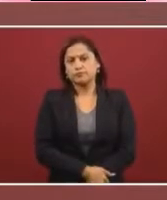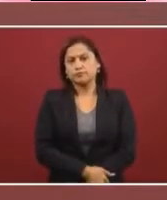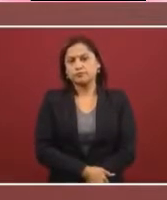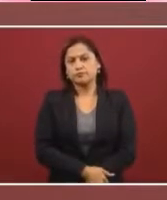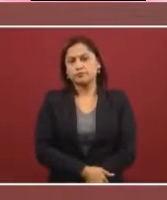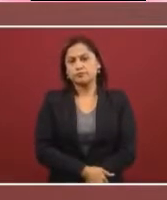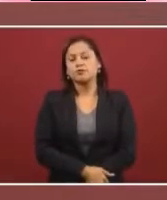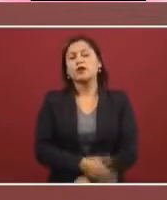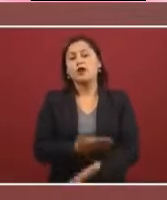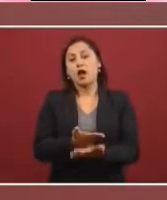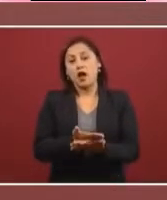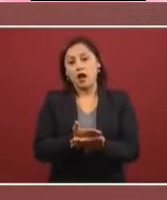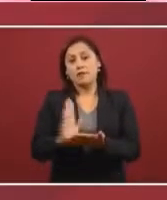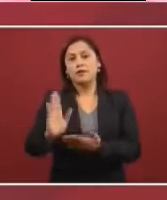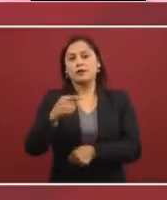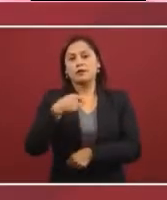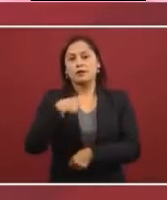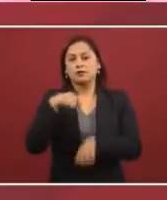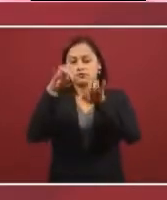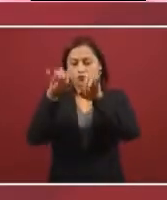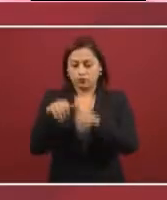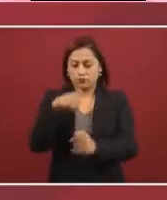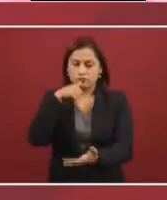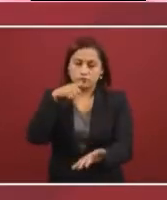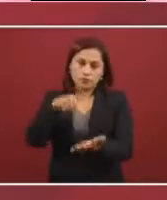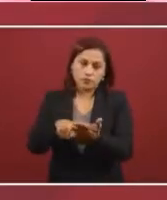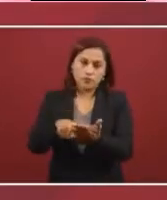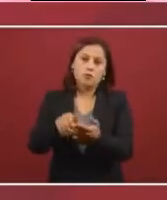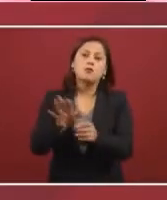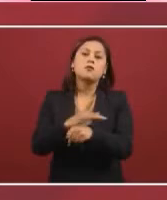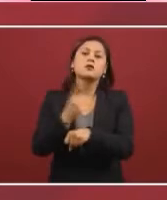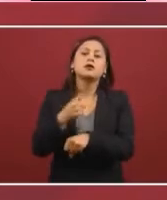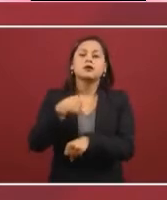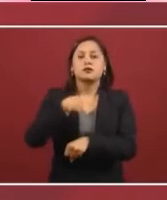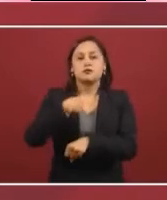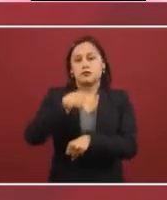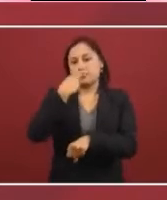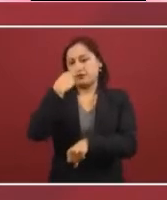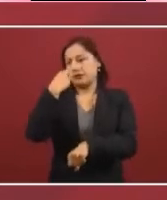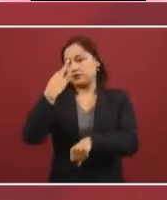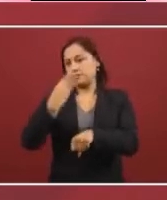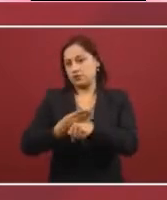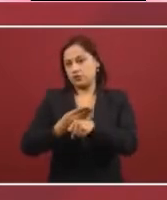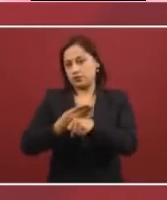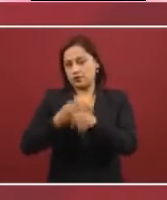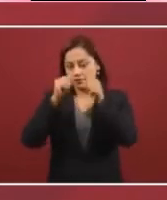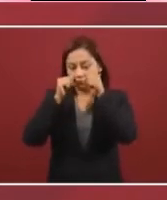it due to my responsibility as President of the Republic.